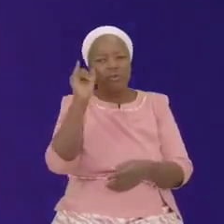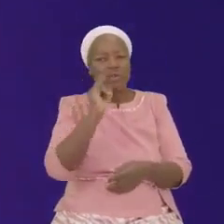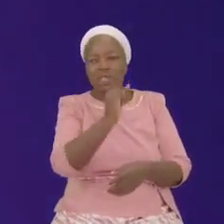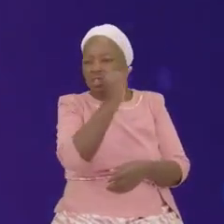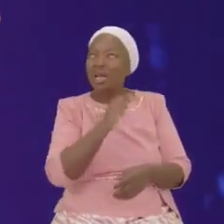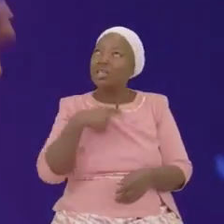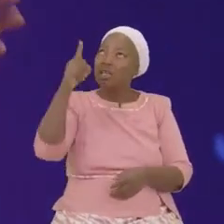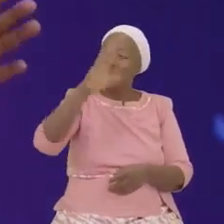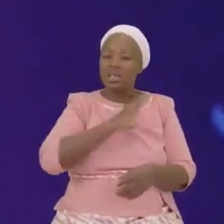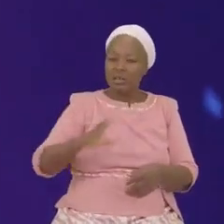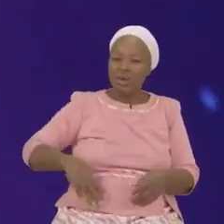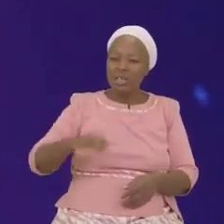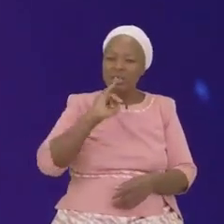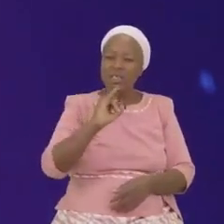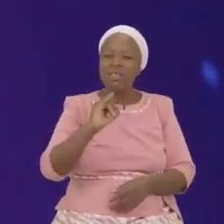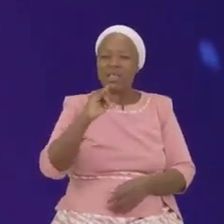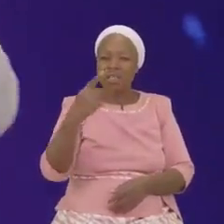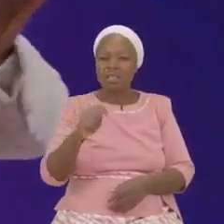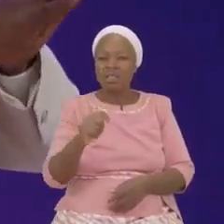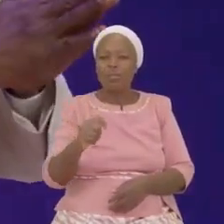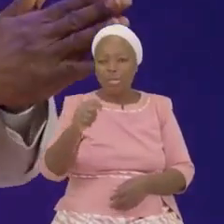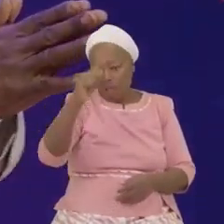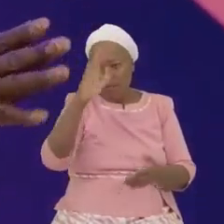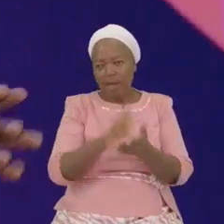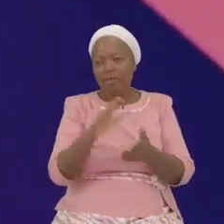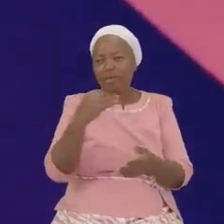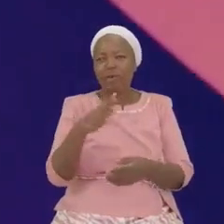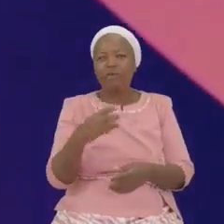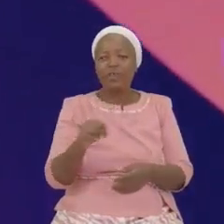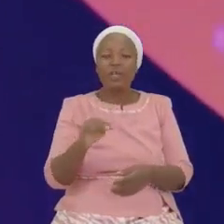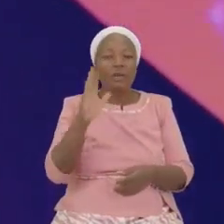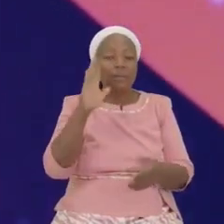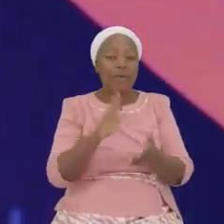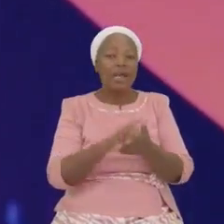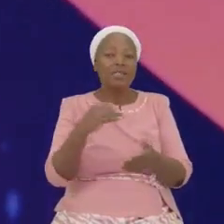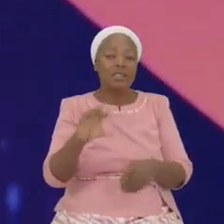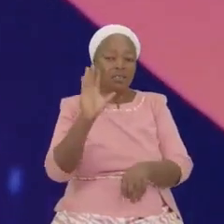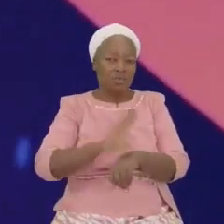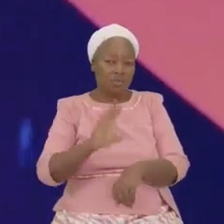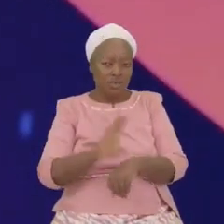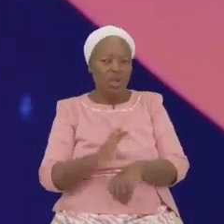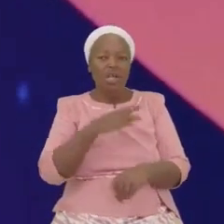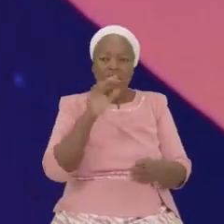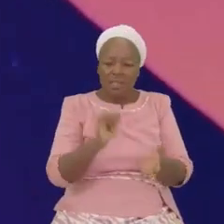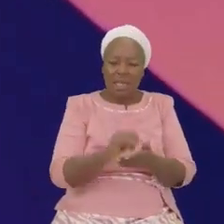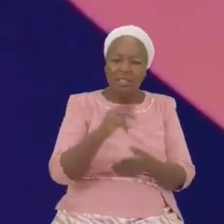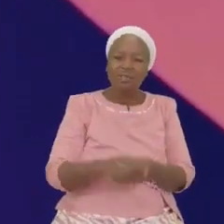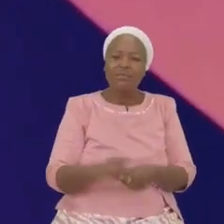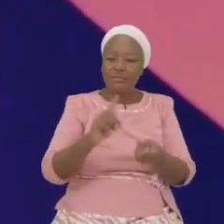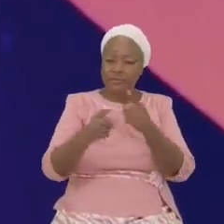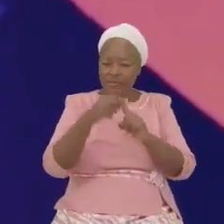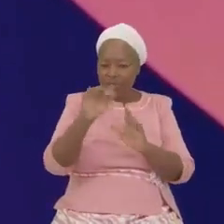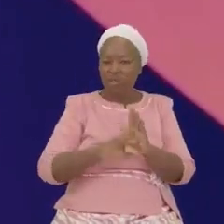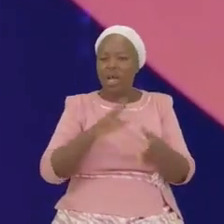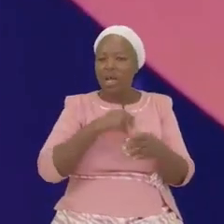he, Christ, is the bridegroom of the bride, the church, that relationship